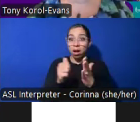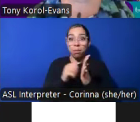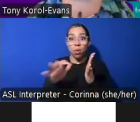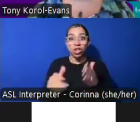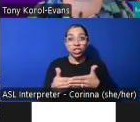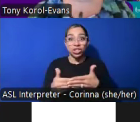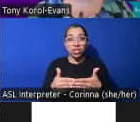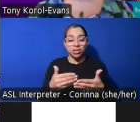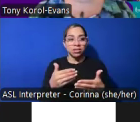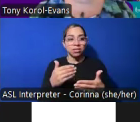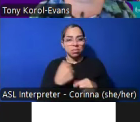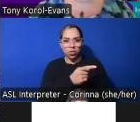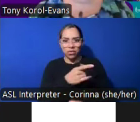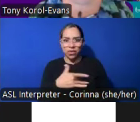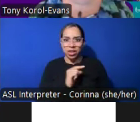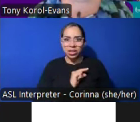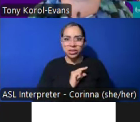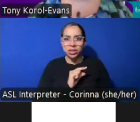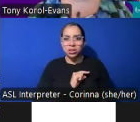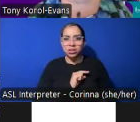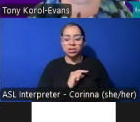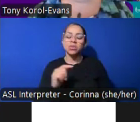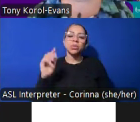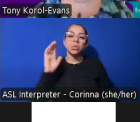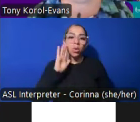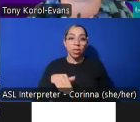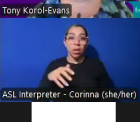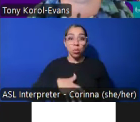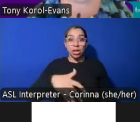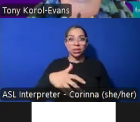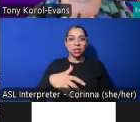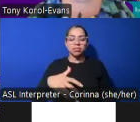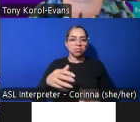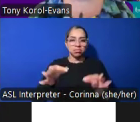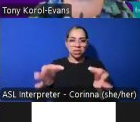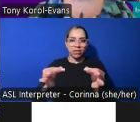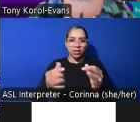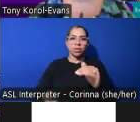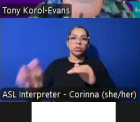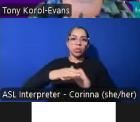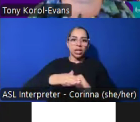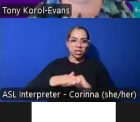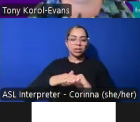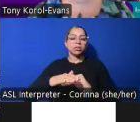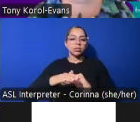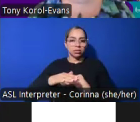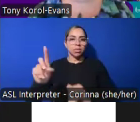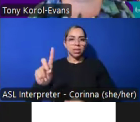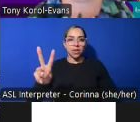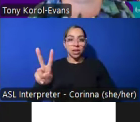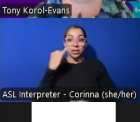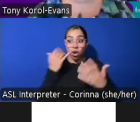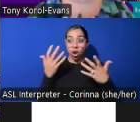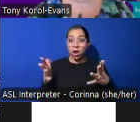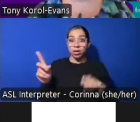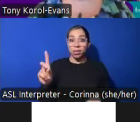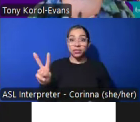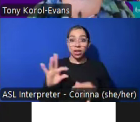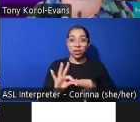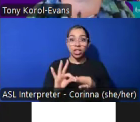pregnancy absolutely positively raises the incidence of domestic violence. If you are already in a domestic violence